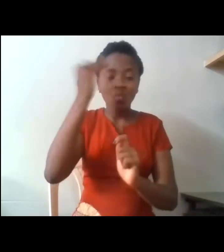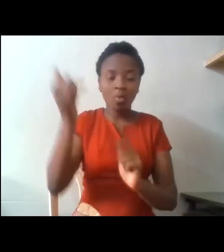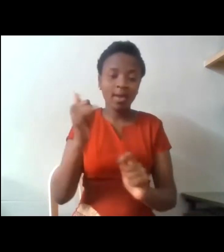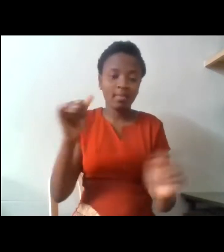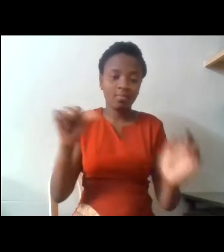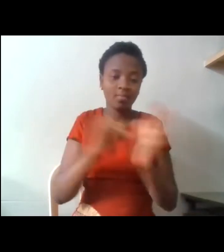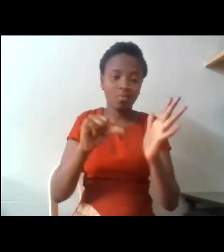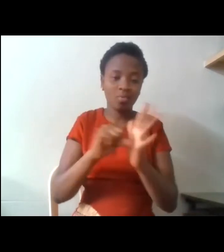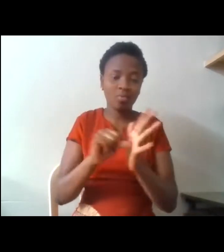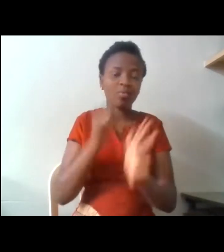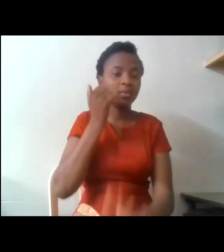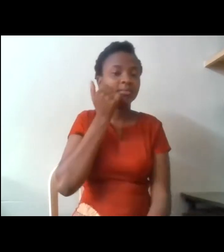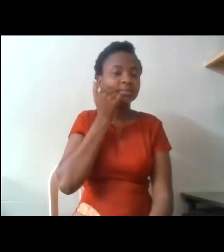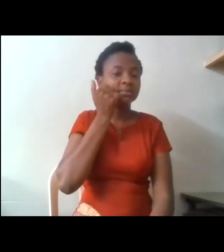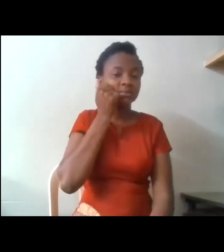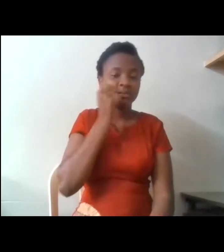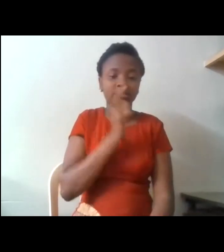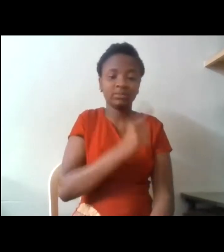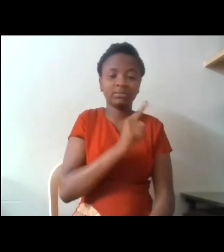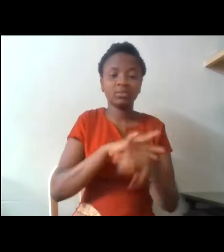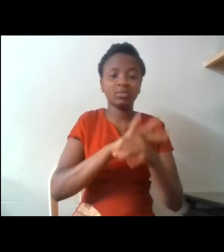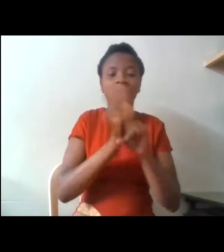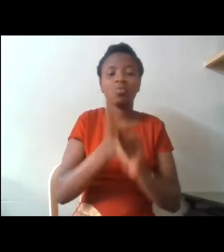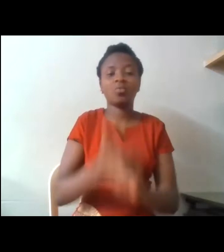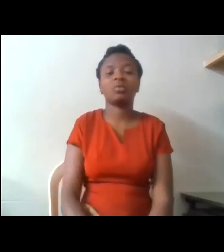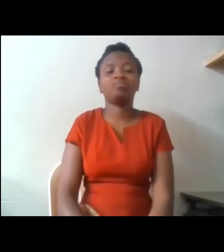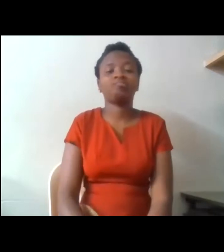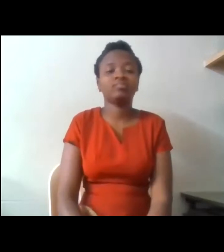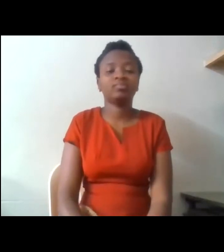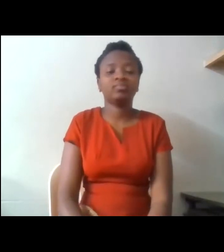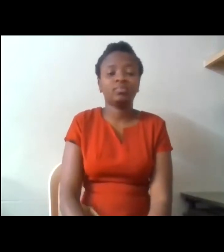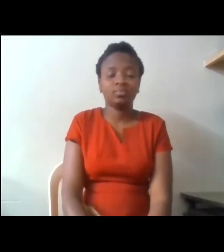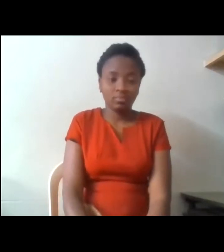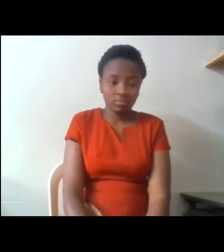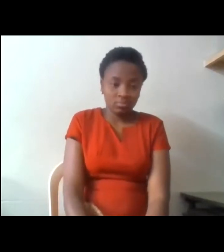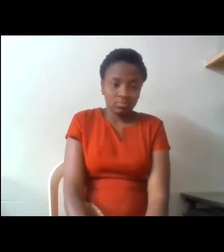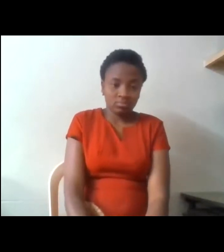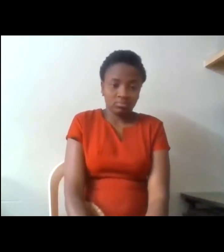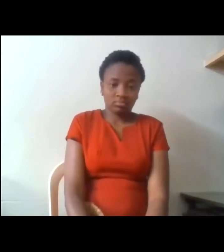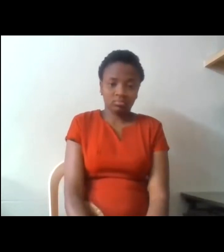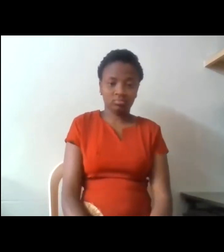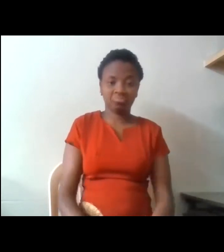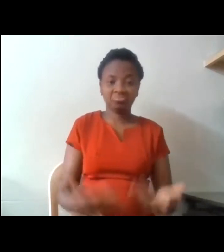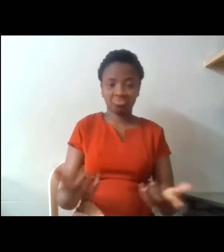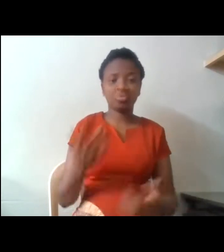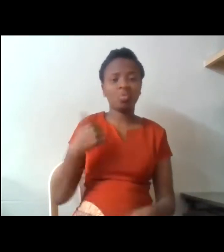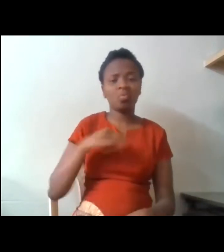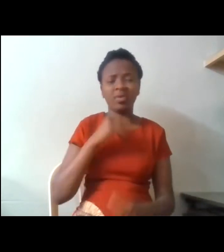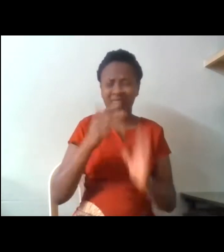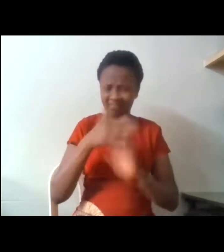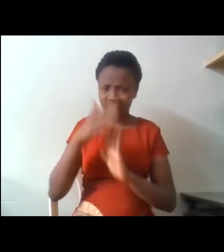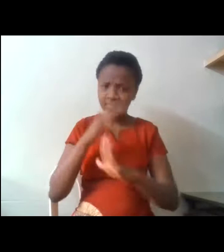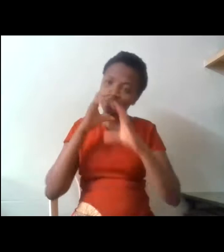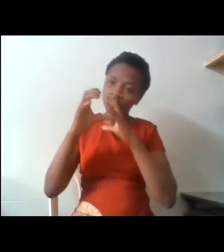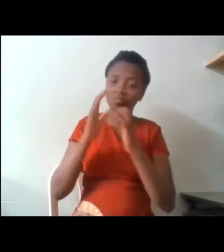the dynamic nature of COVID-19. So we reached out immediately to our OPD partners,